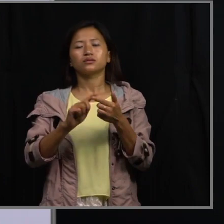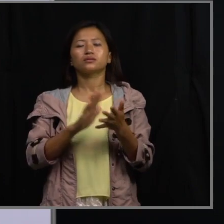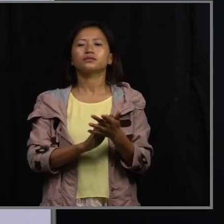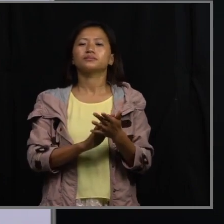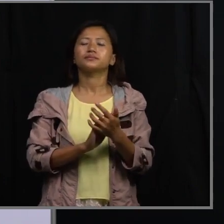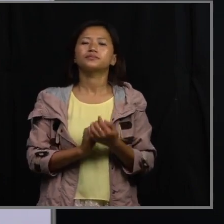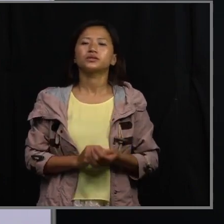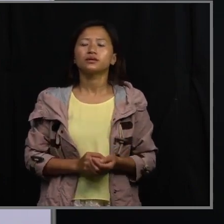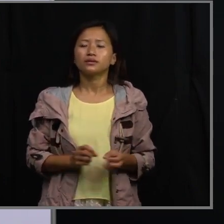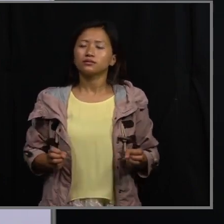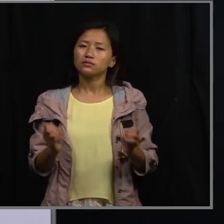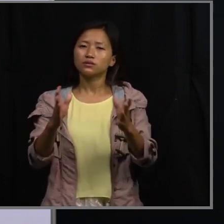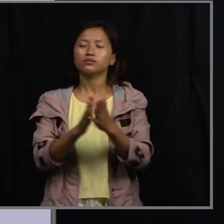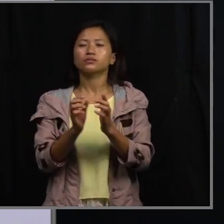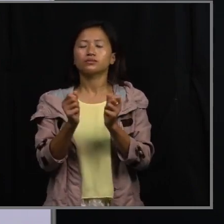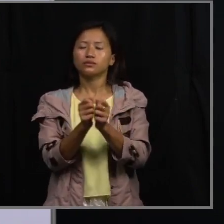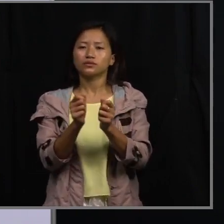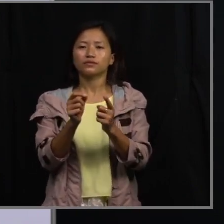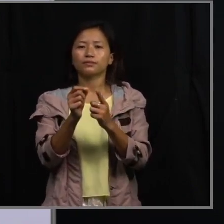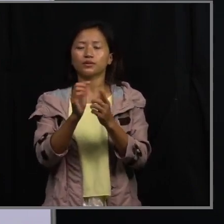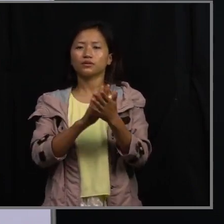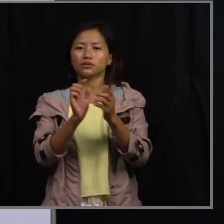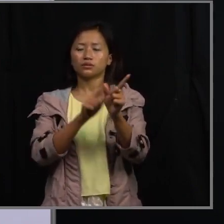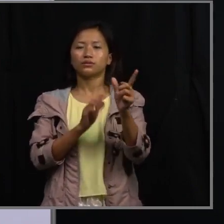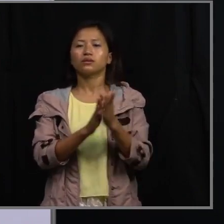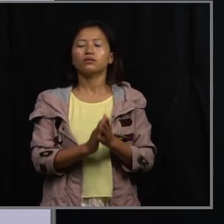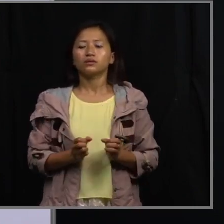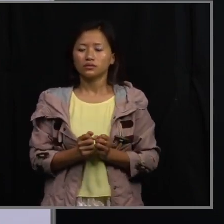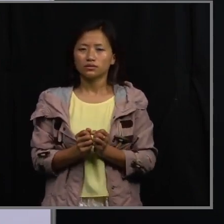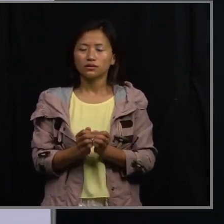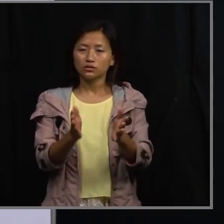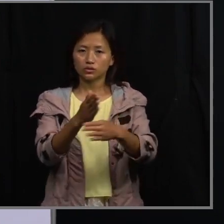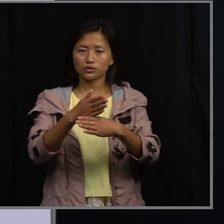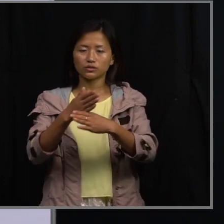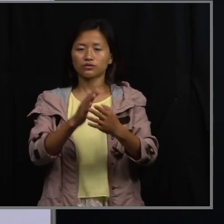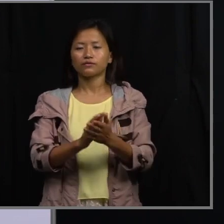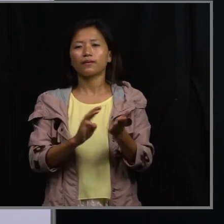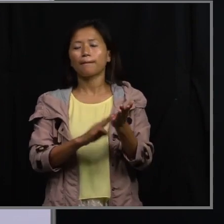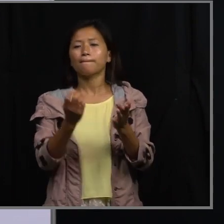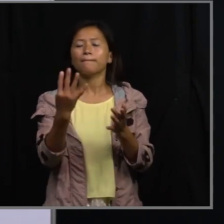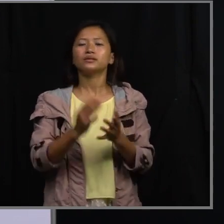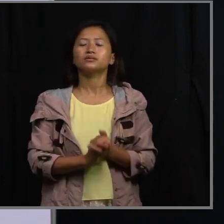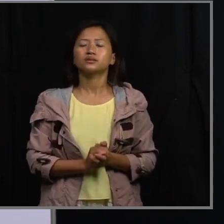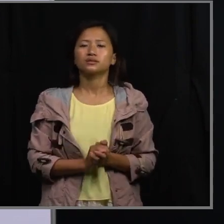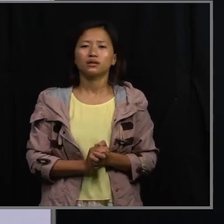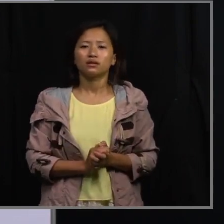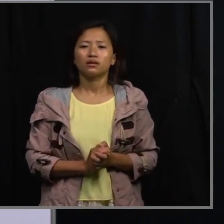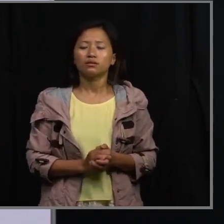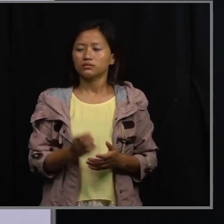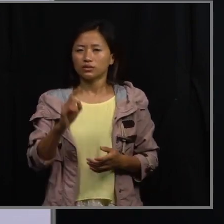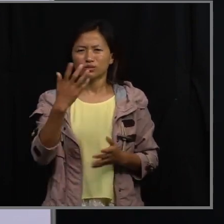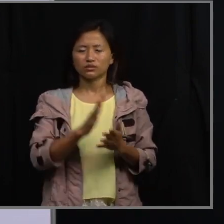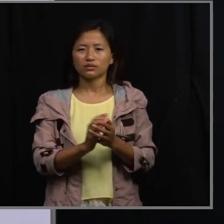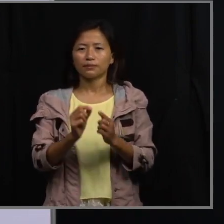started with the physics. Okay, so first, so what is the contribution of maths? So starting the there was